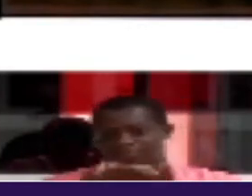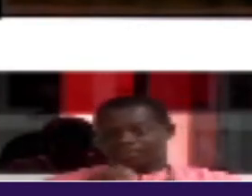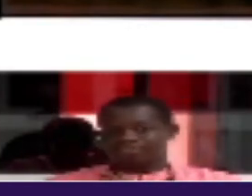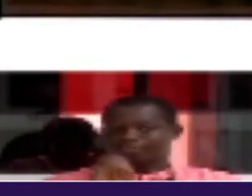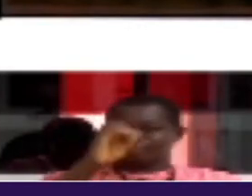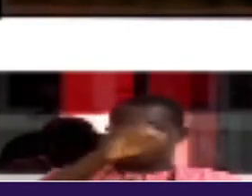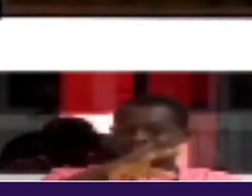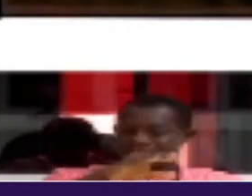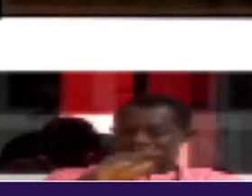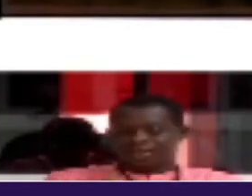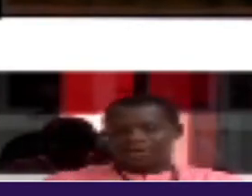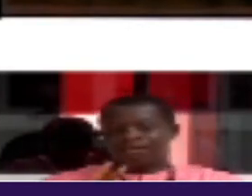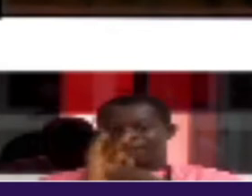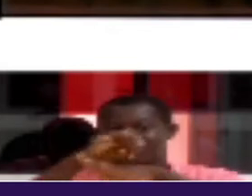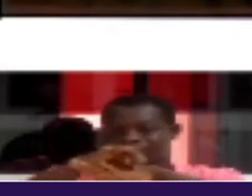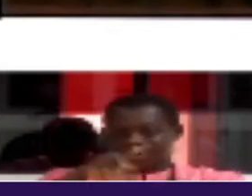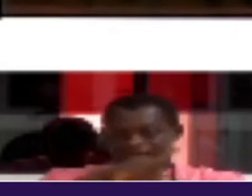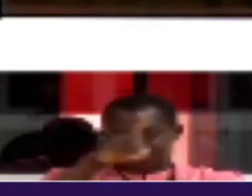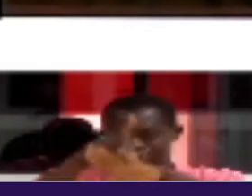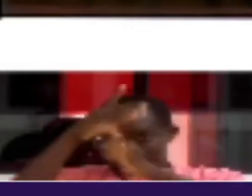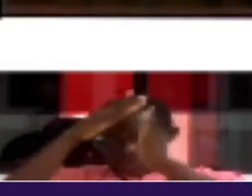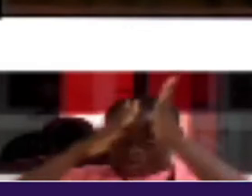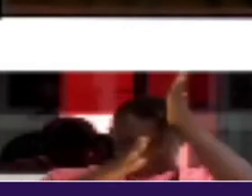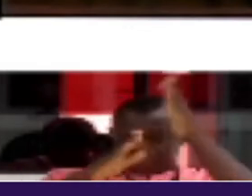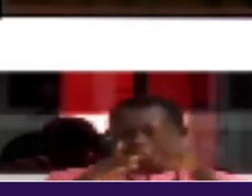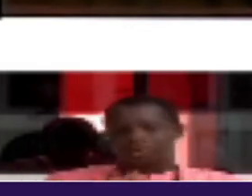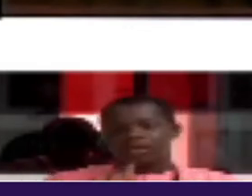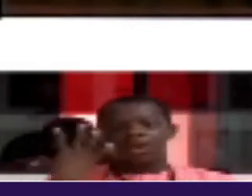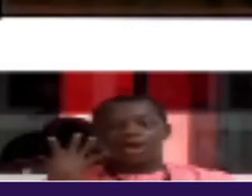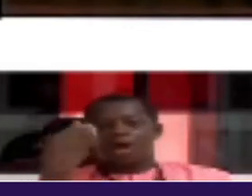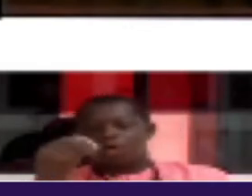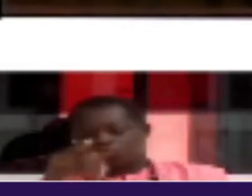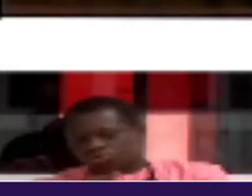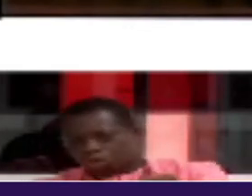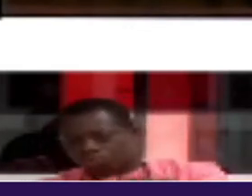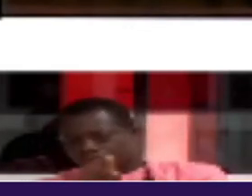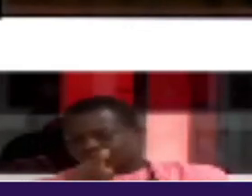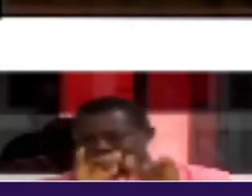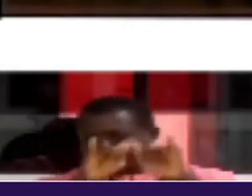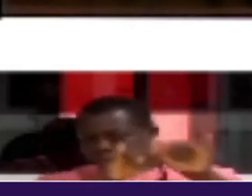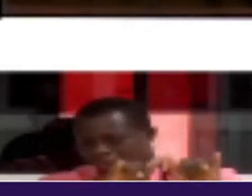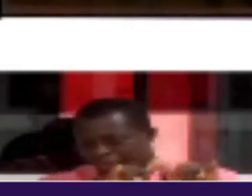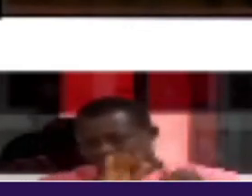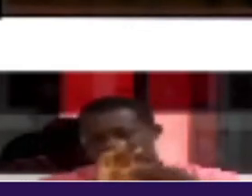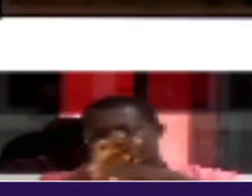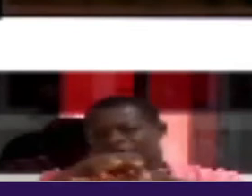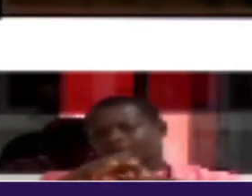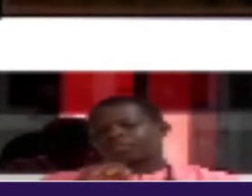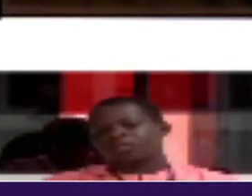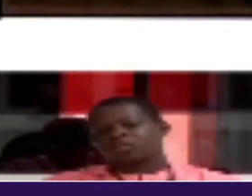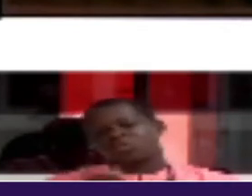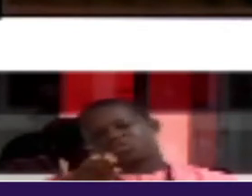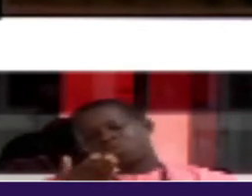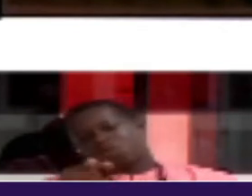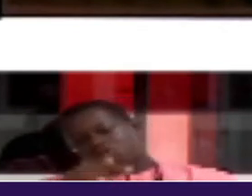at Fajara Barracks. For how long were you at Fajara Barracks? I was in Fajara Barracks for almost 10 to